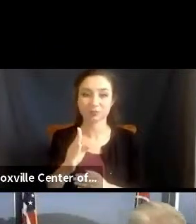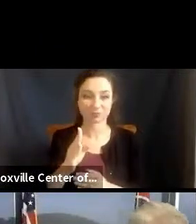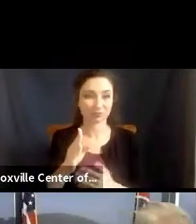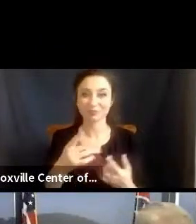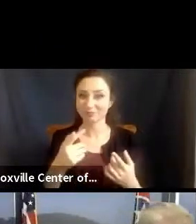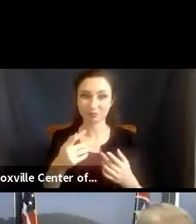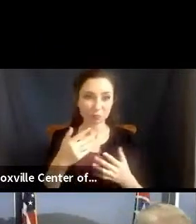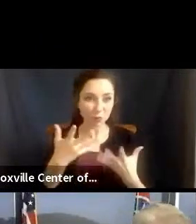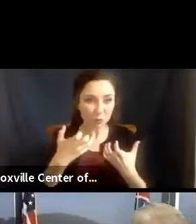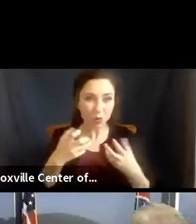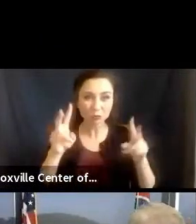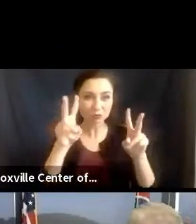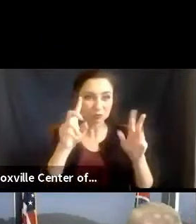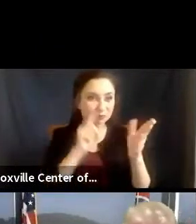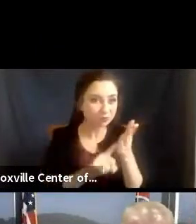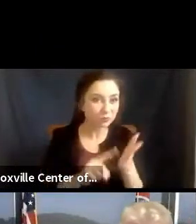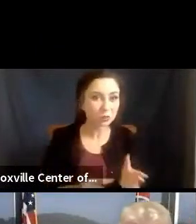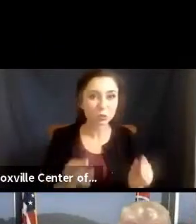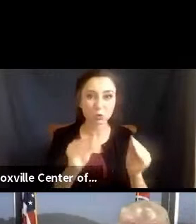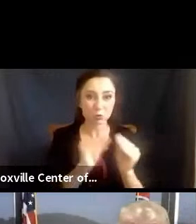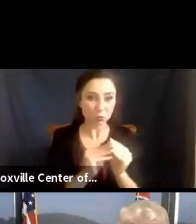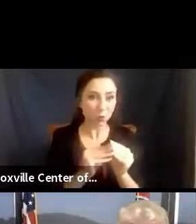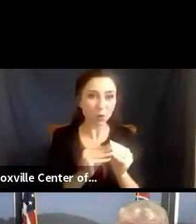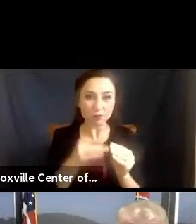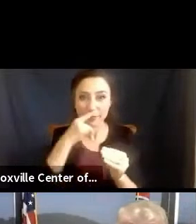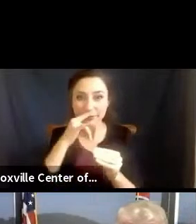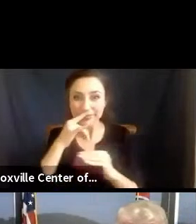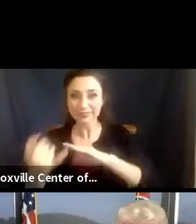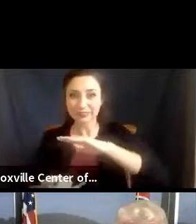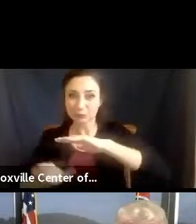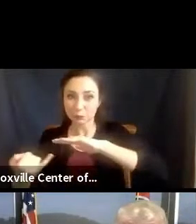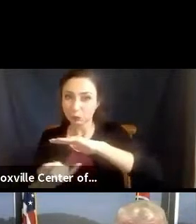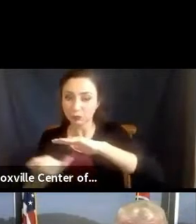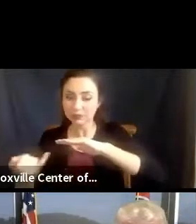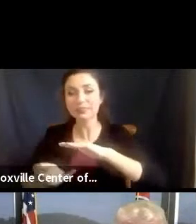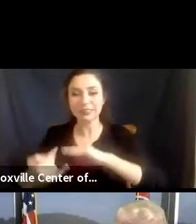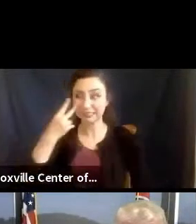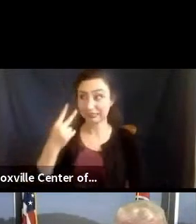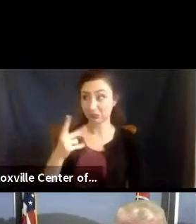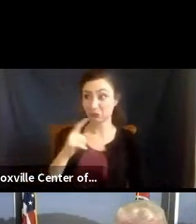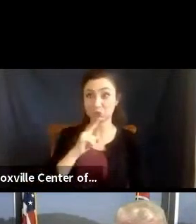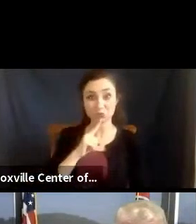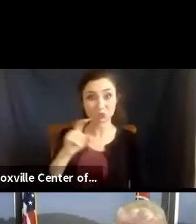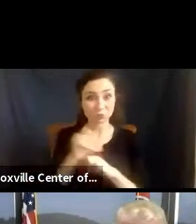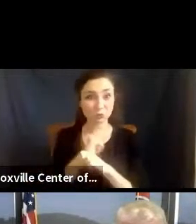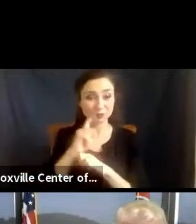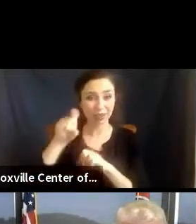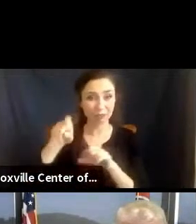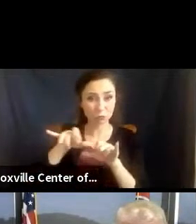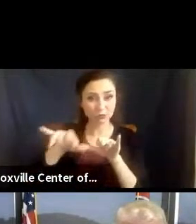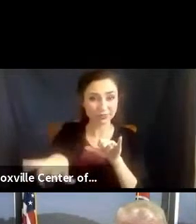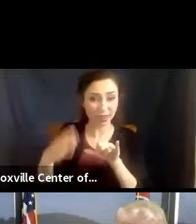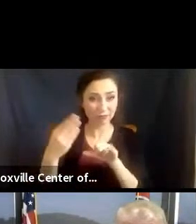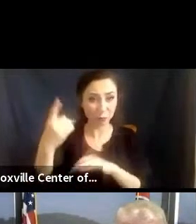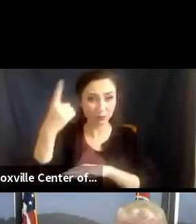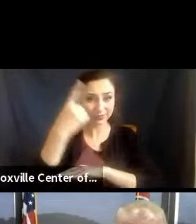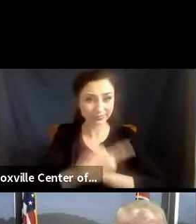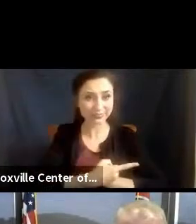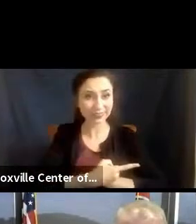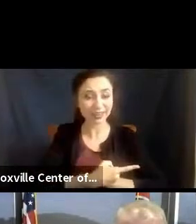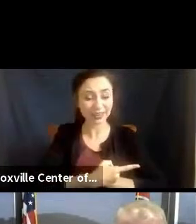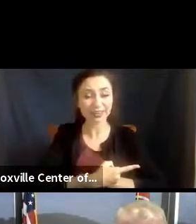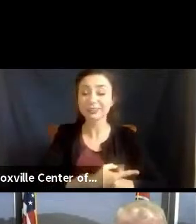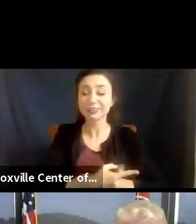out, do they really need to stay there 14 days? And that will be really important. The quarantining has just tied us in knots in a